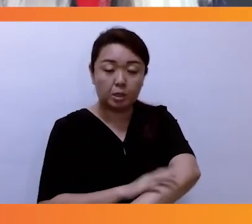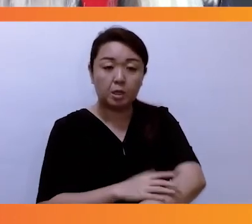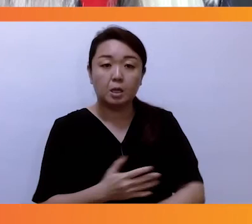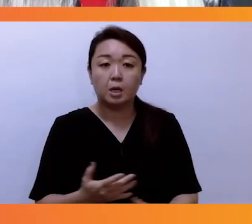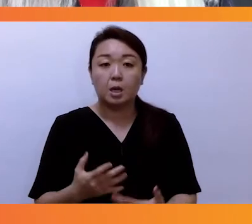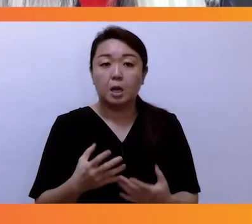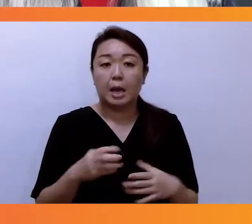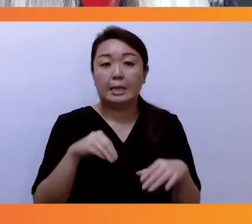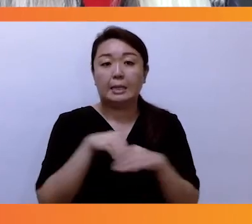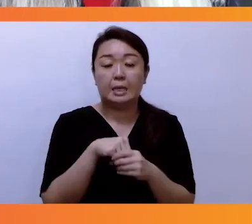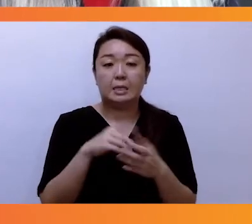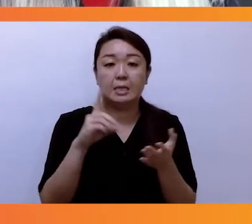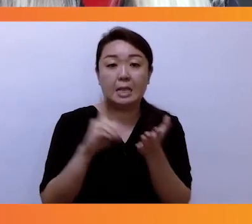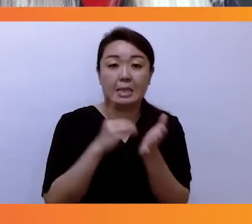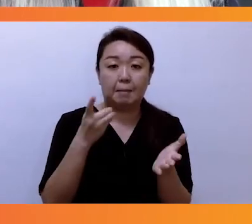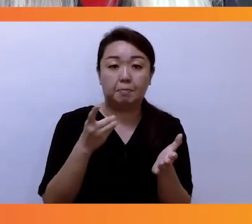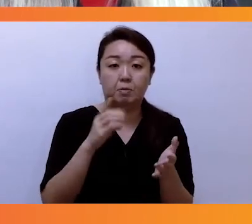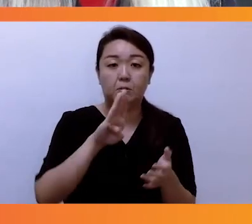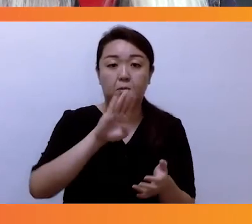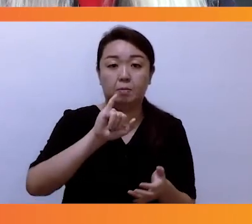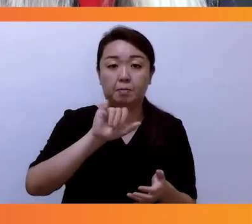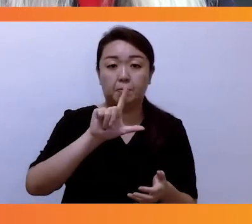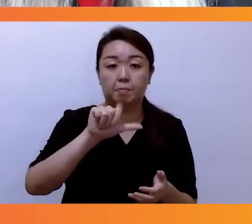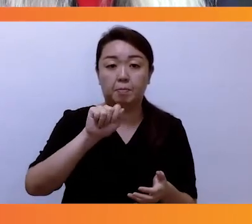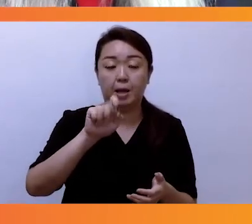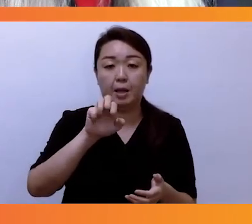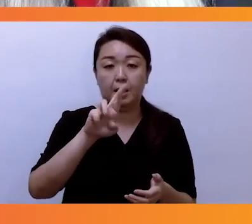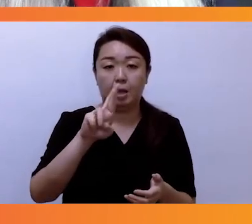in addition to the double